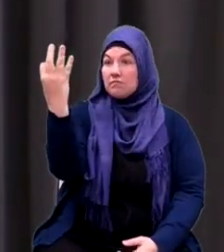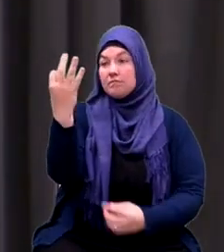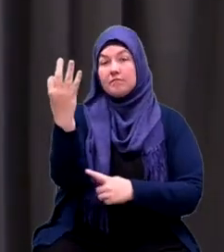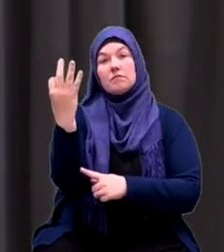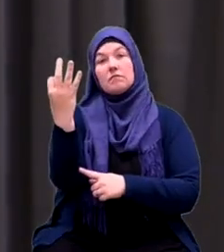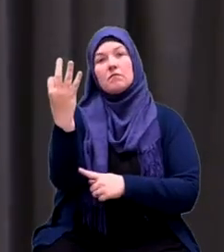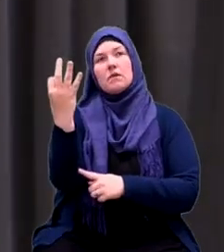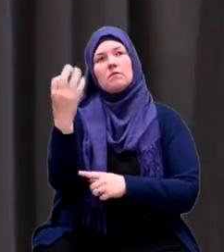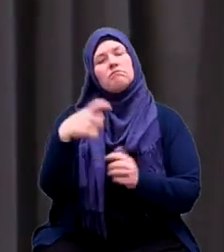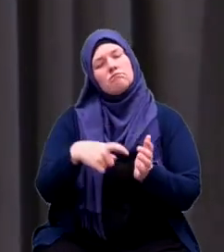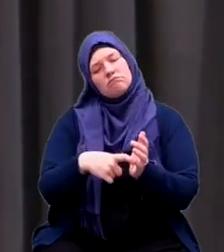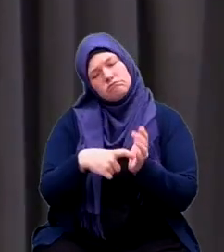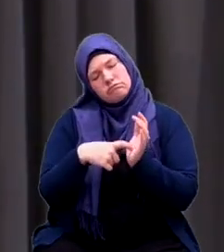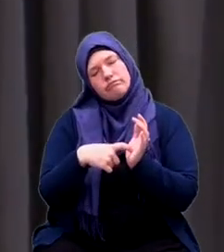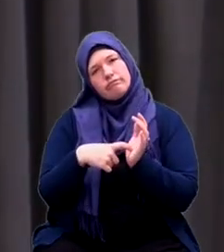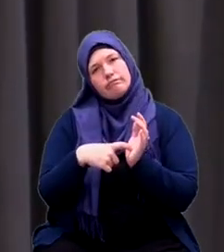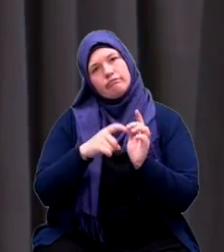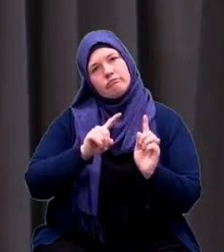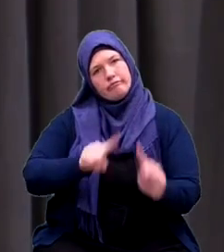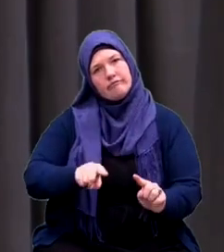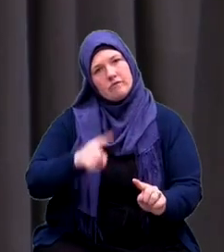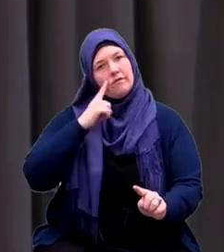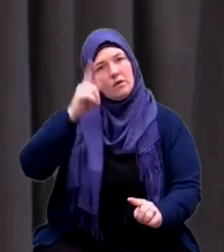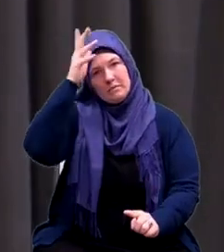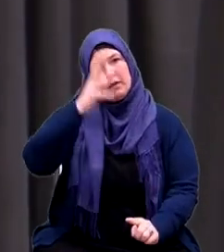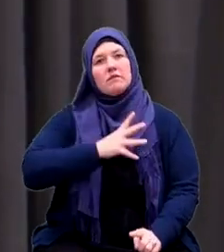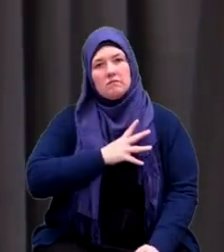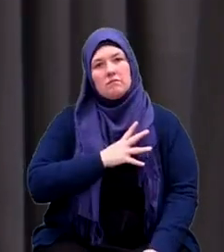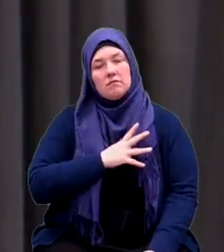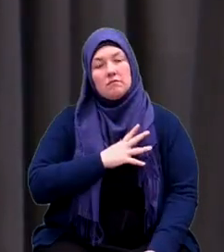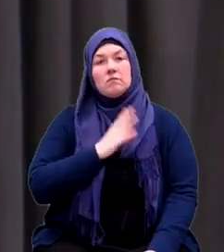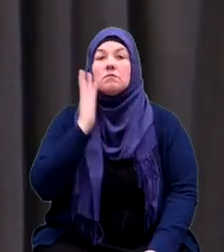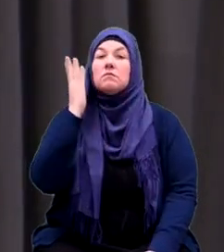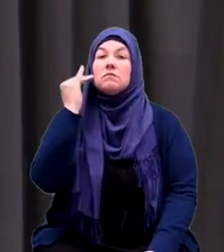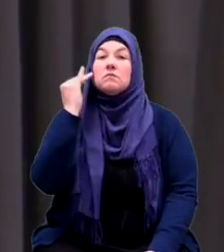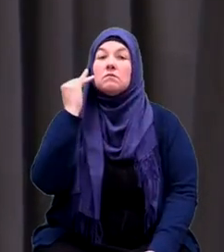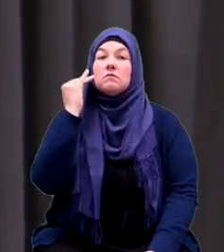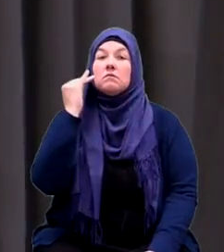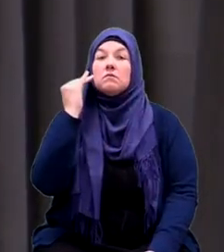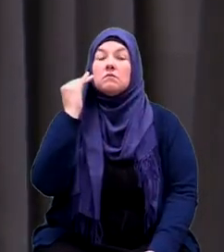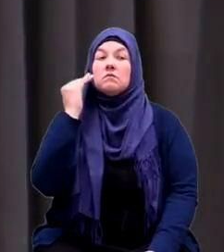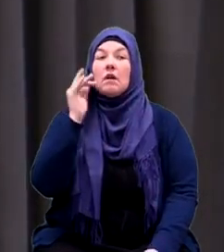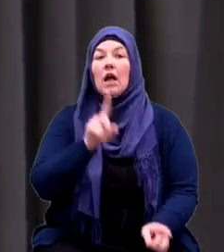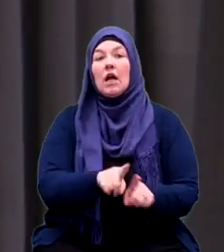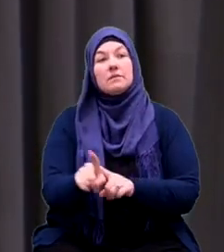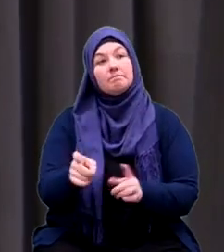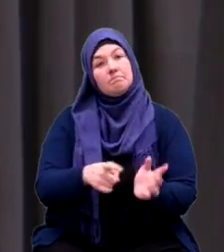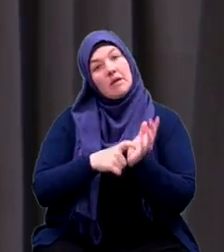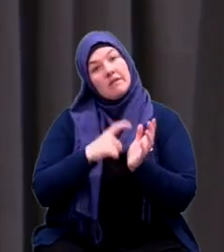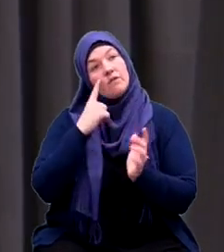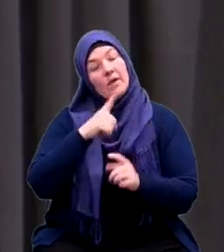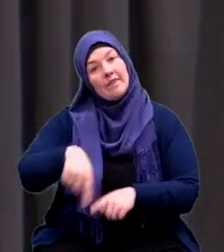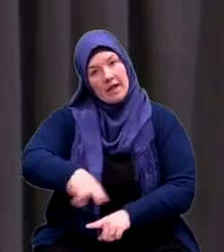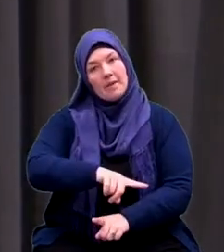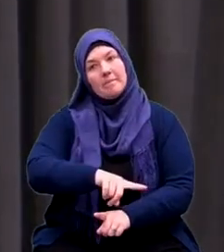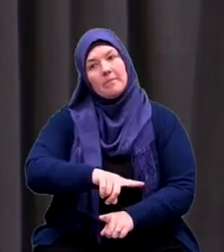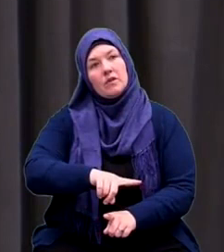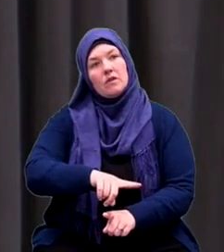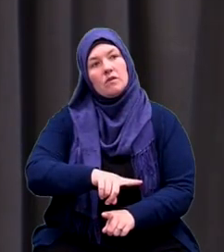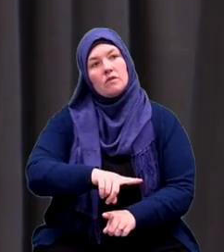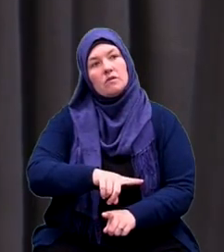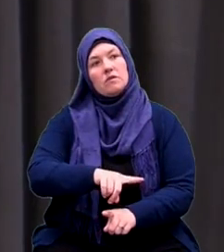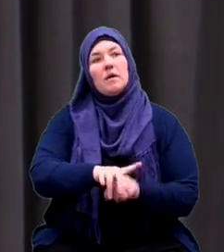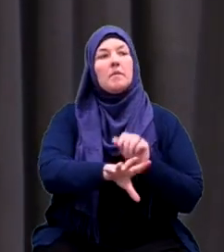Friday is a mandatory attendance for men. Why? As it is mandatory for them to